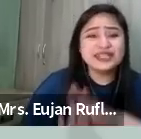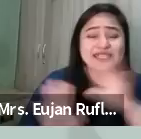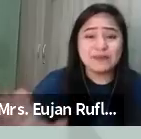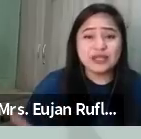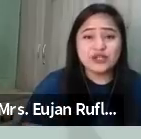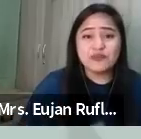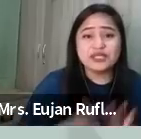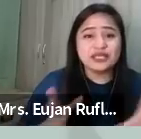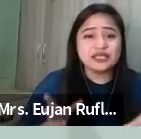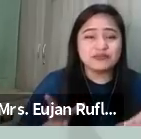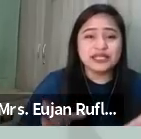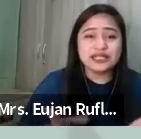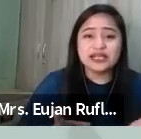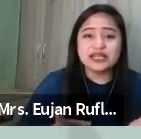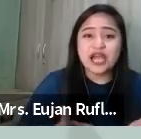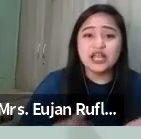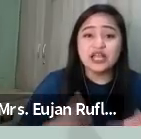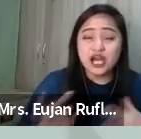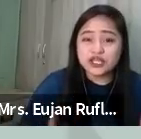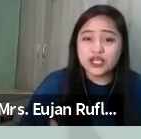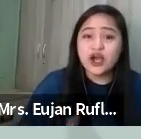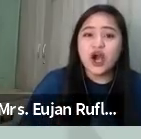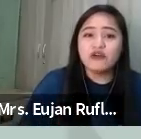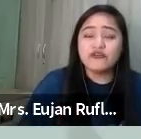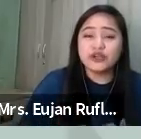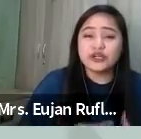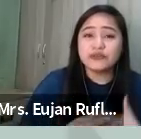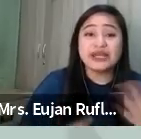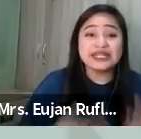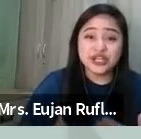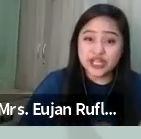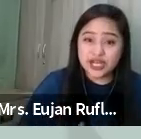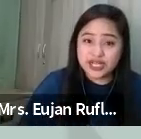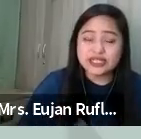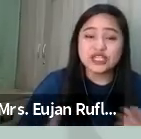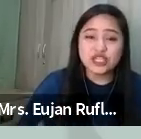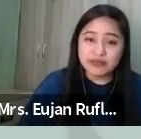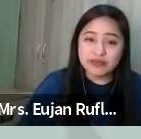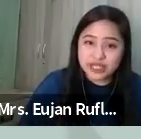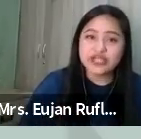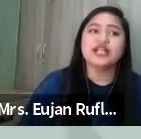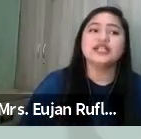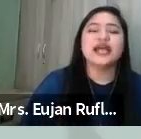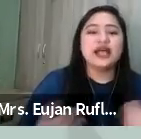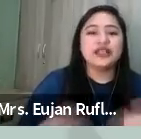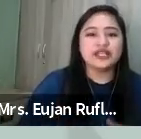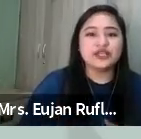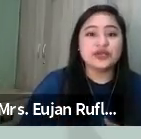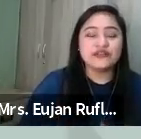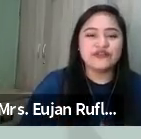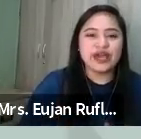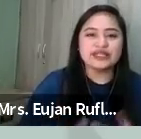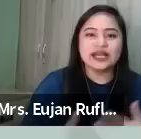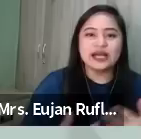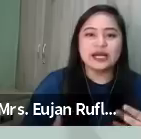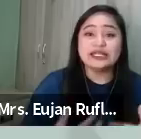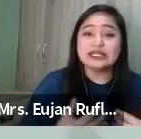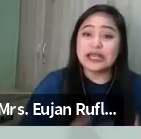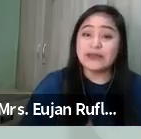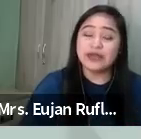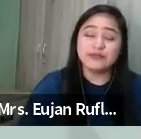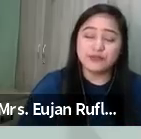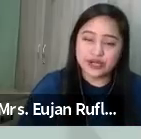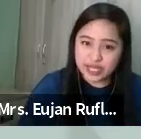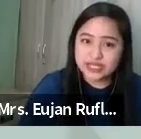what is the DepEd Commons? It's basically a lot of materials, teaching materials that you can find in